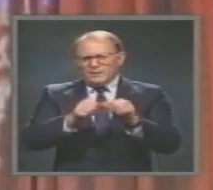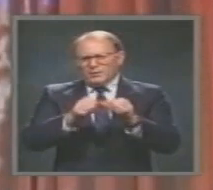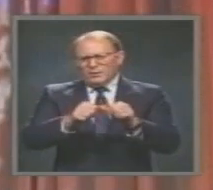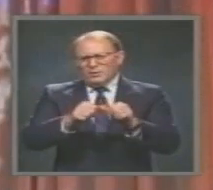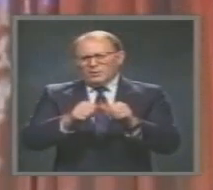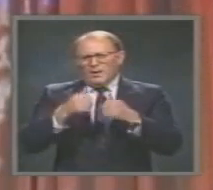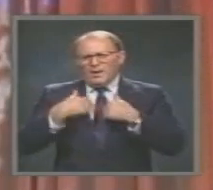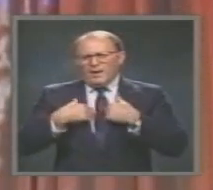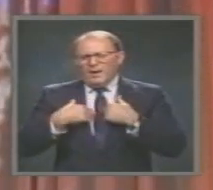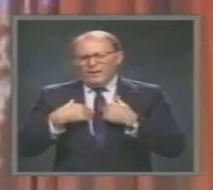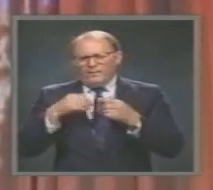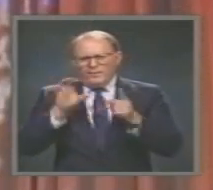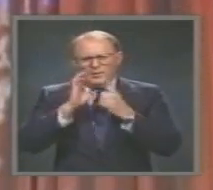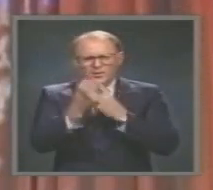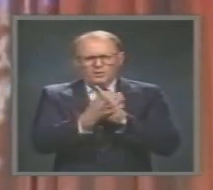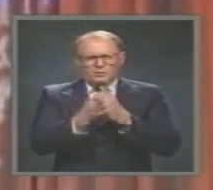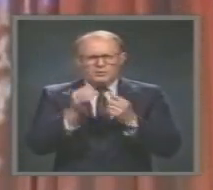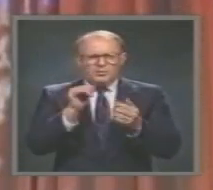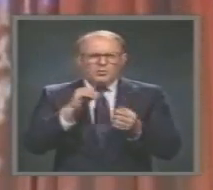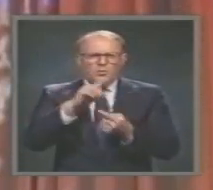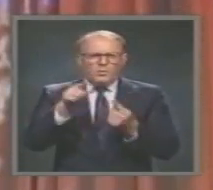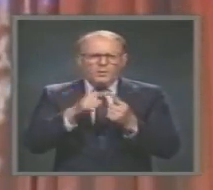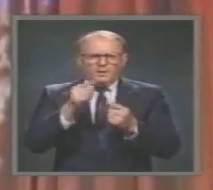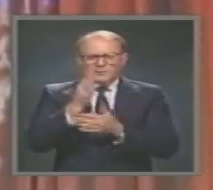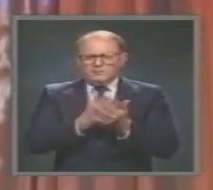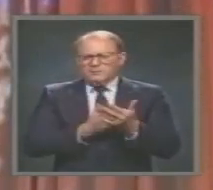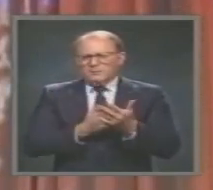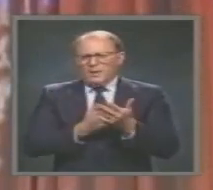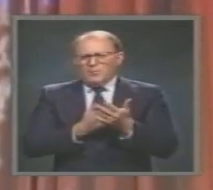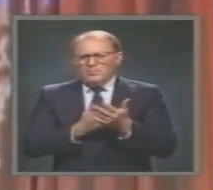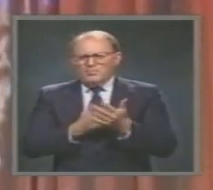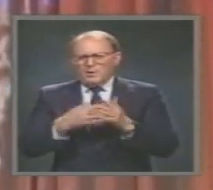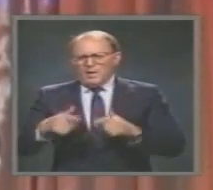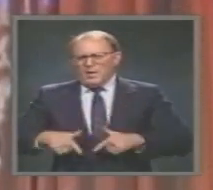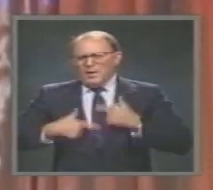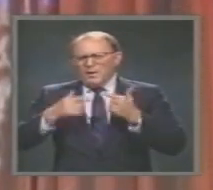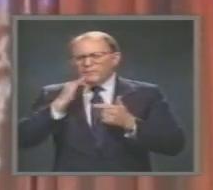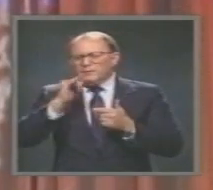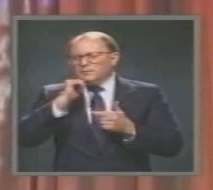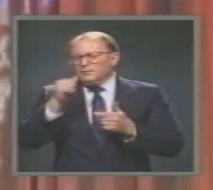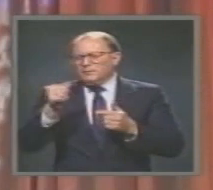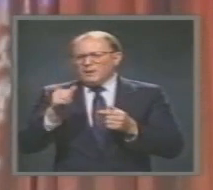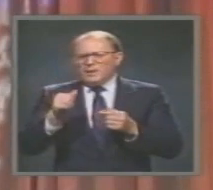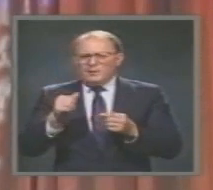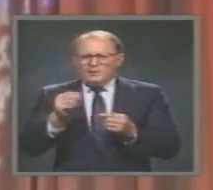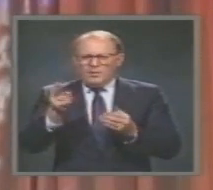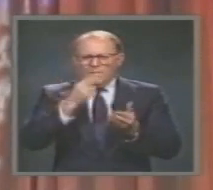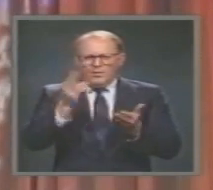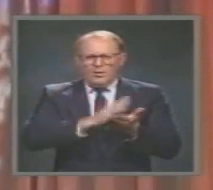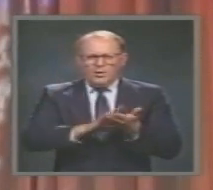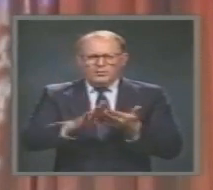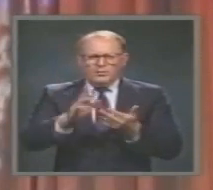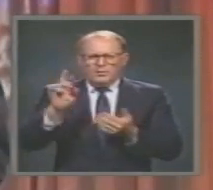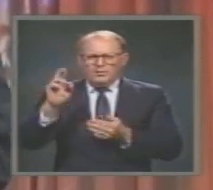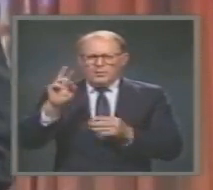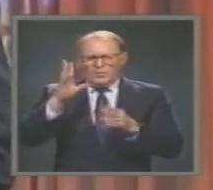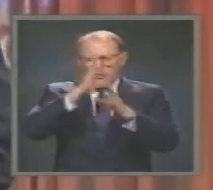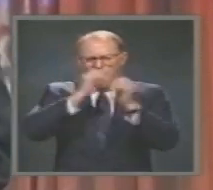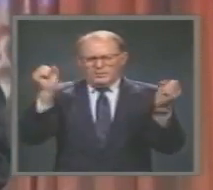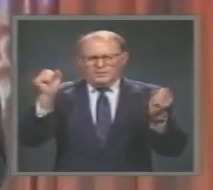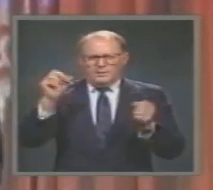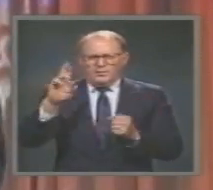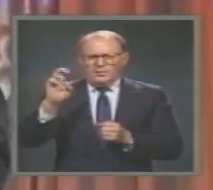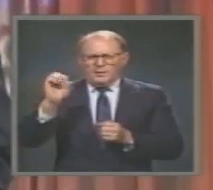which some segments of human life are not held sacred. President Ronald Reagan, in his